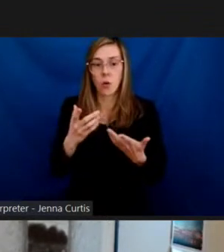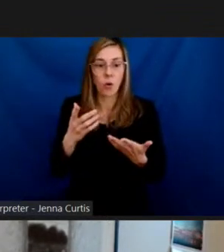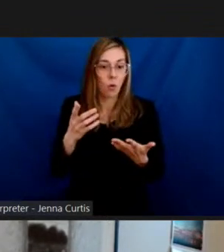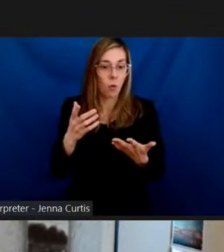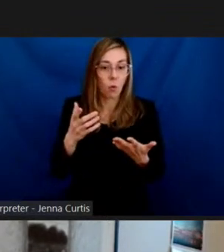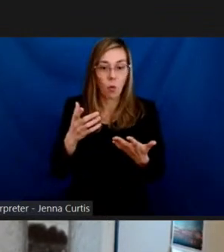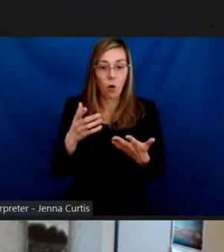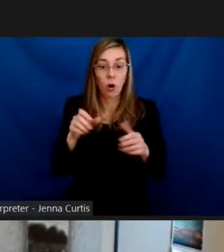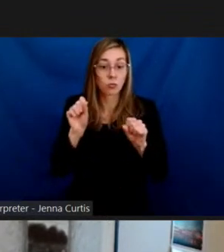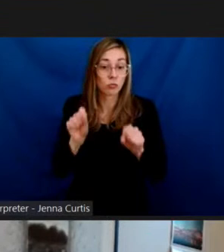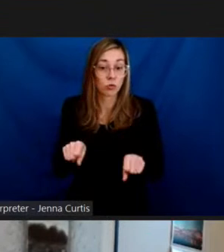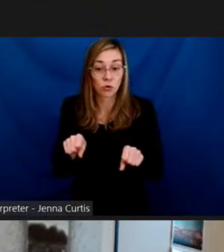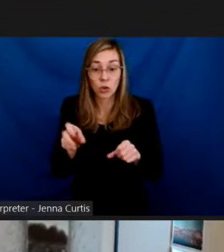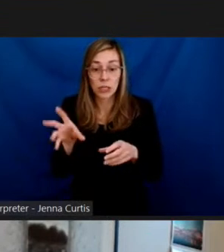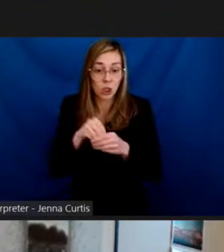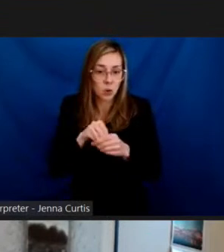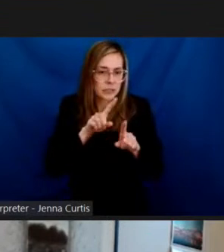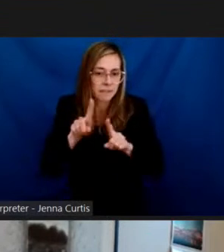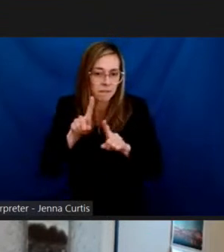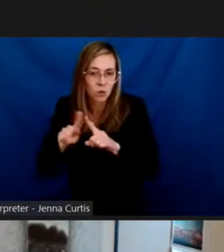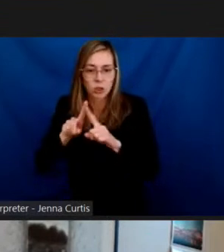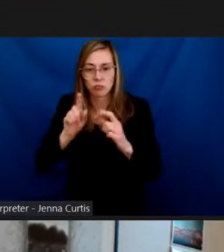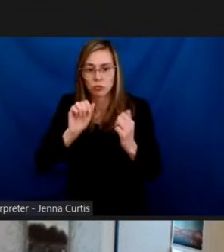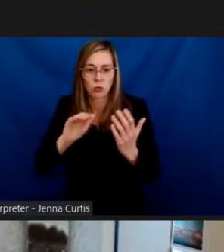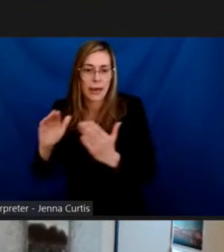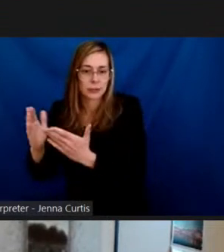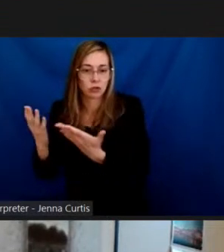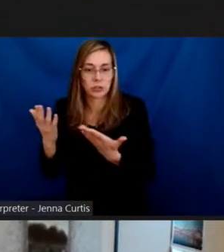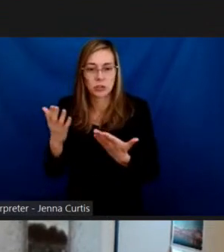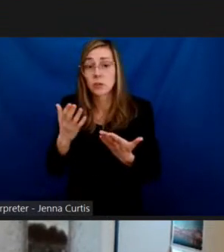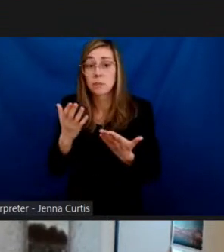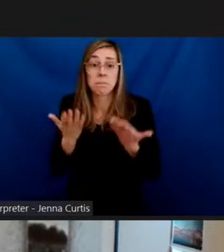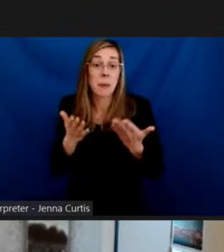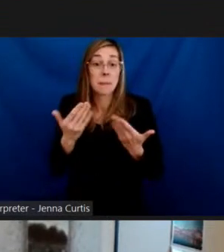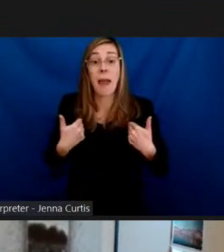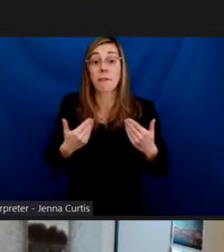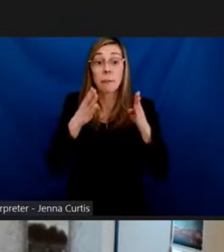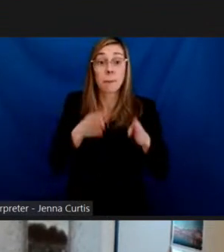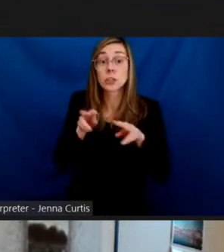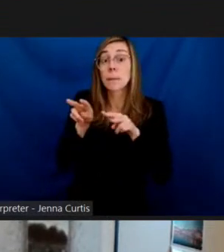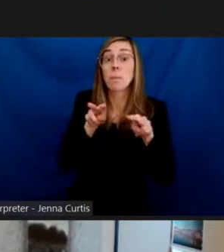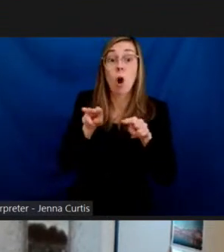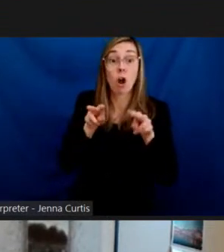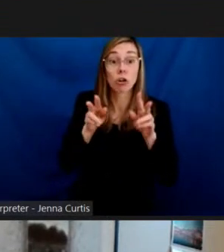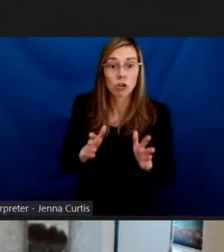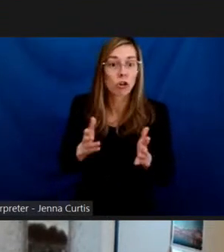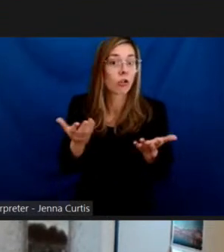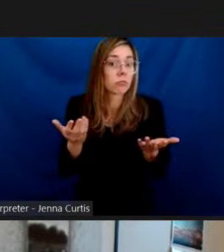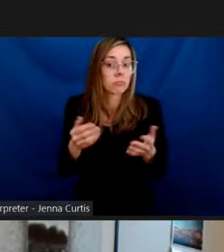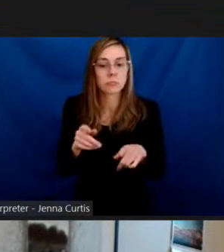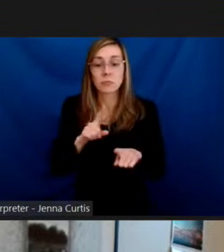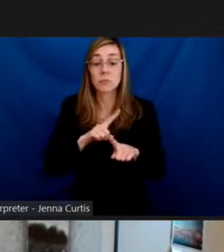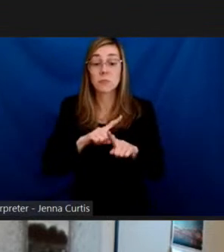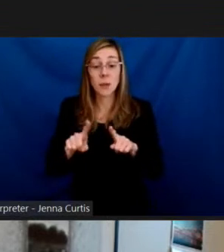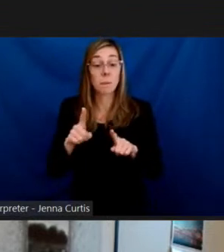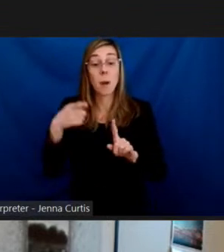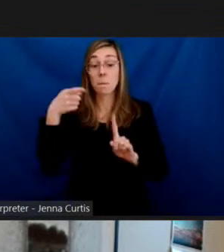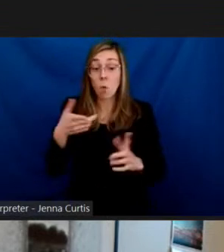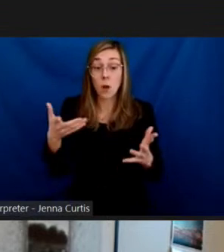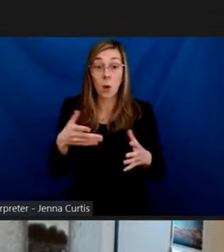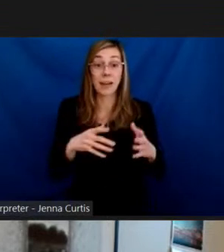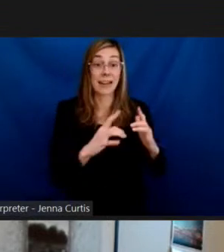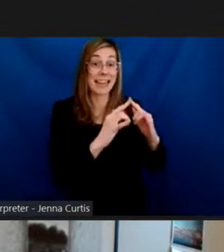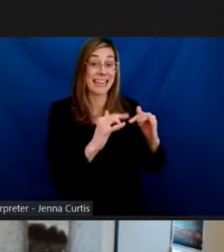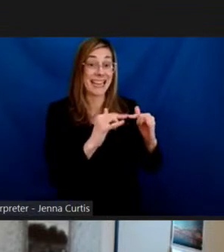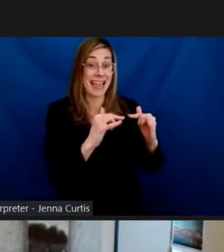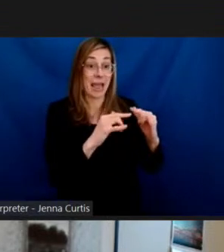But the bottom line is, with this camp being located there, 1,000-foot perimeter around the camp